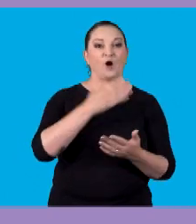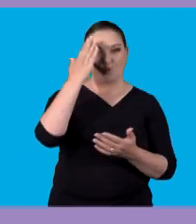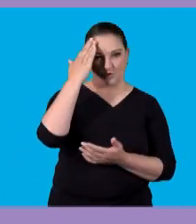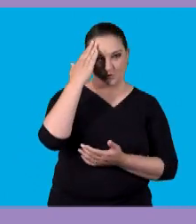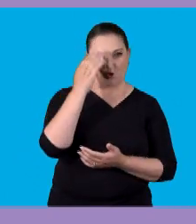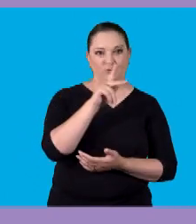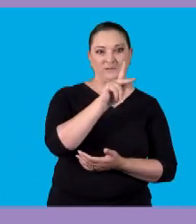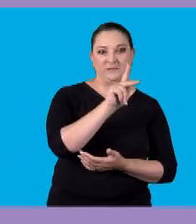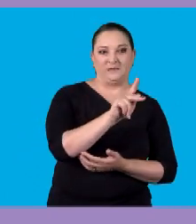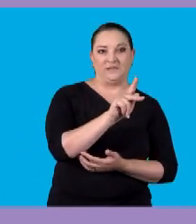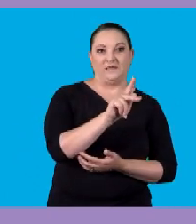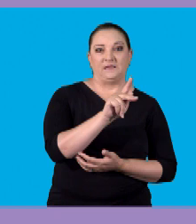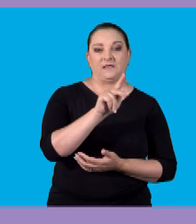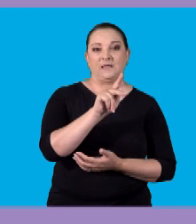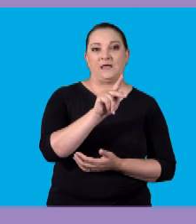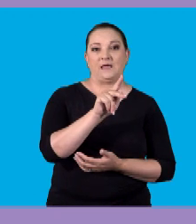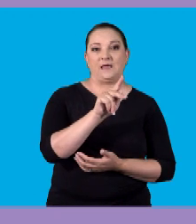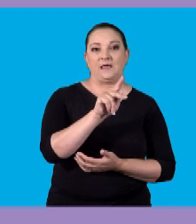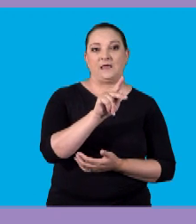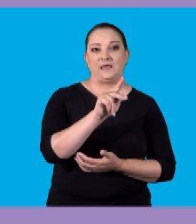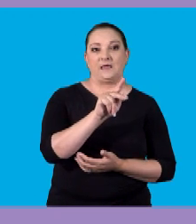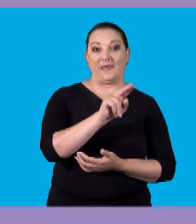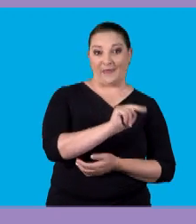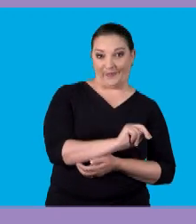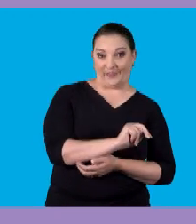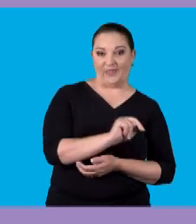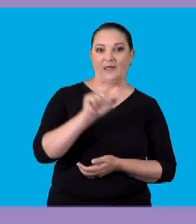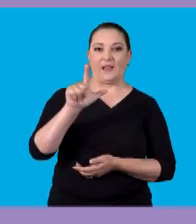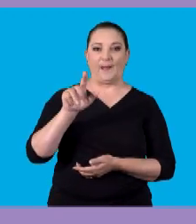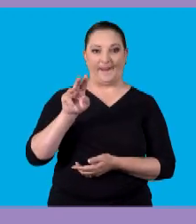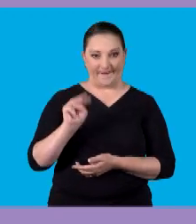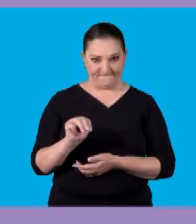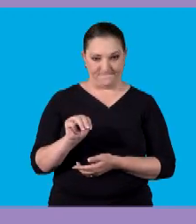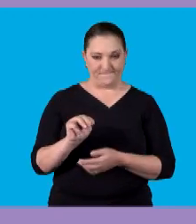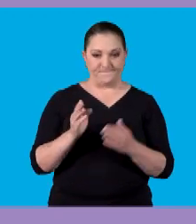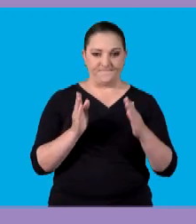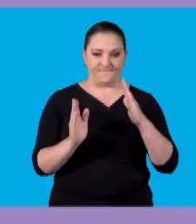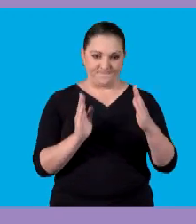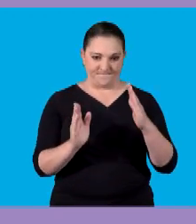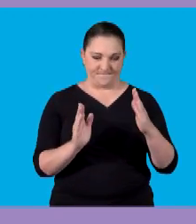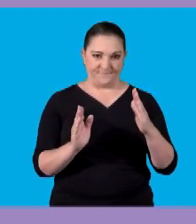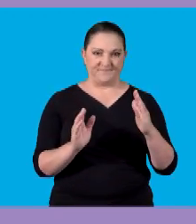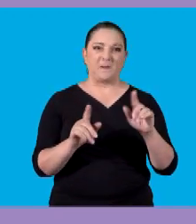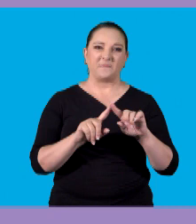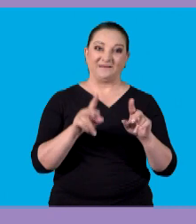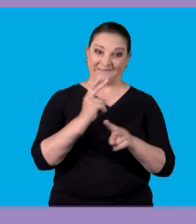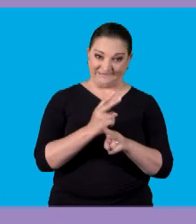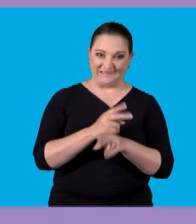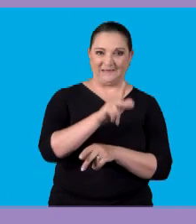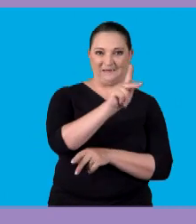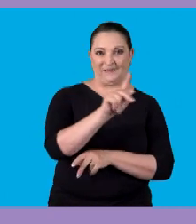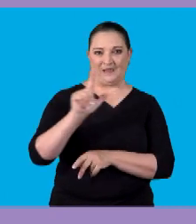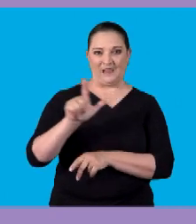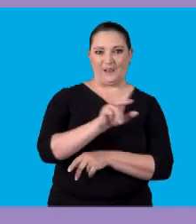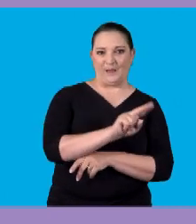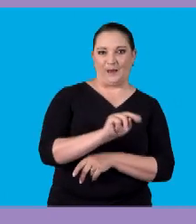Lm. And we also have Kl also parallel to Nm.